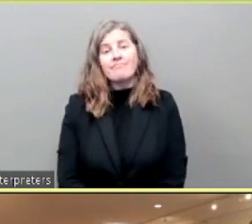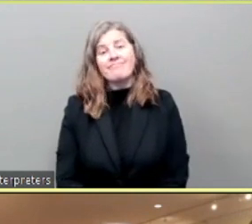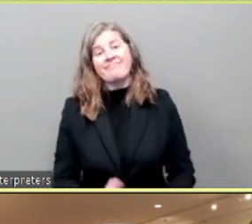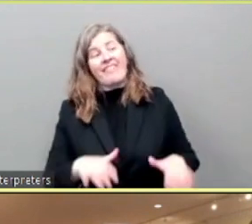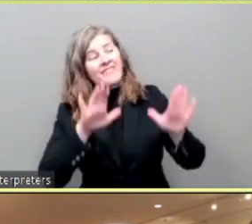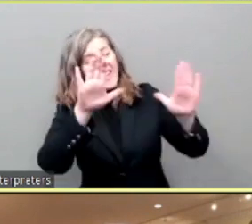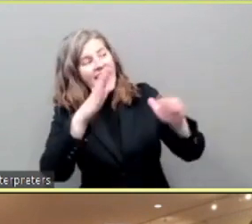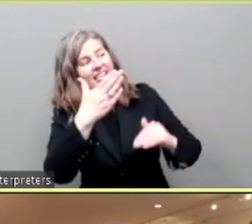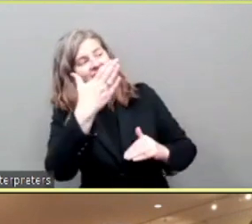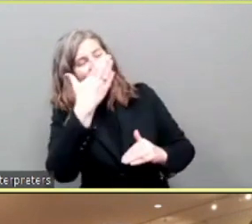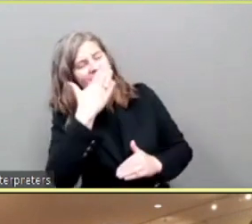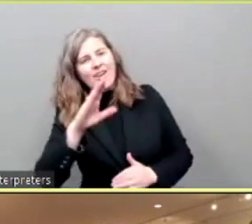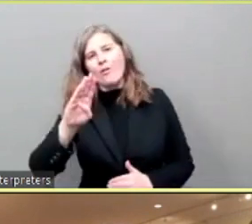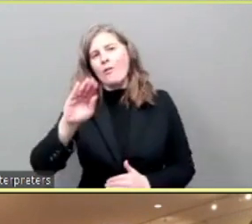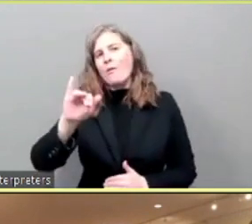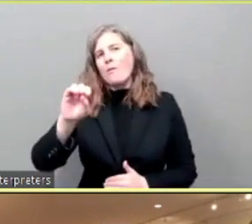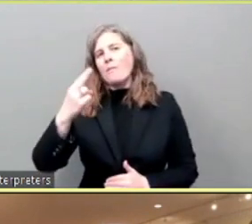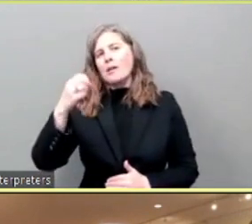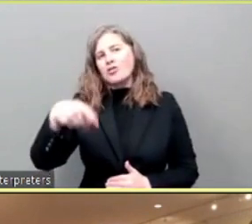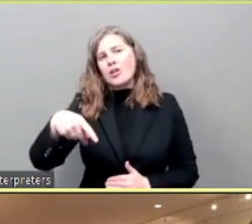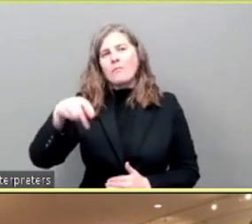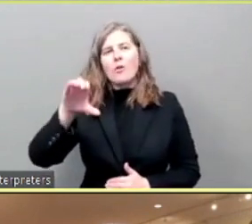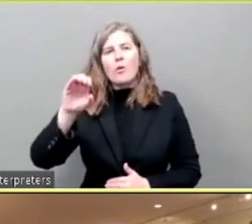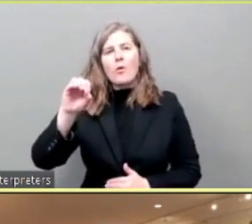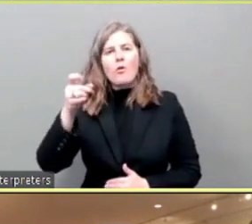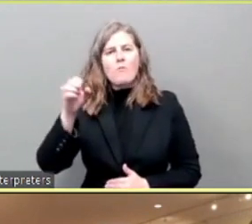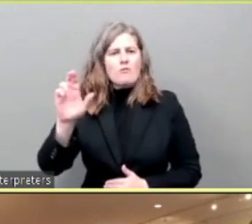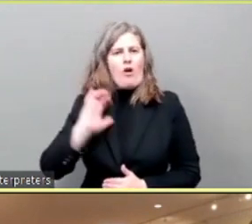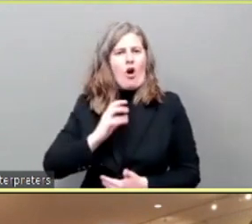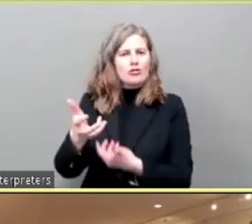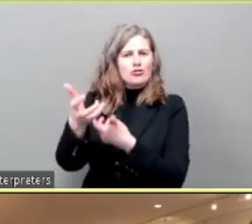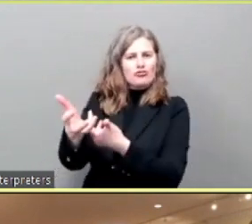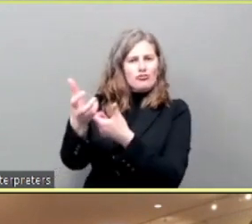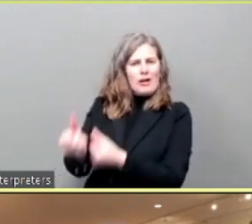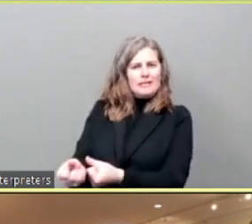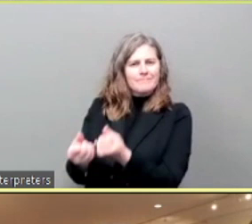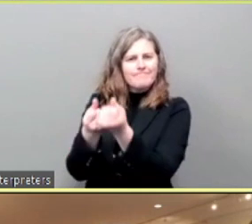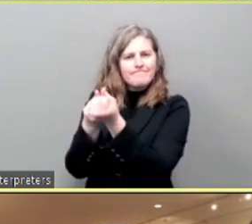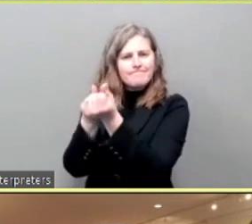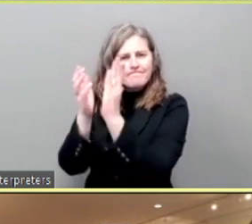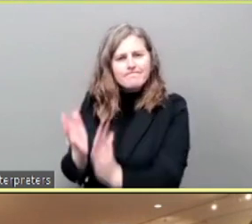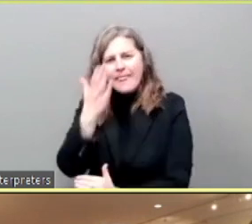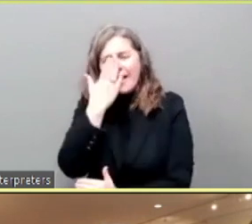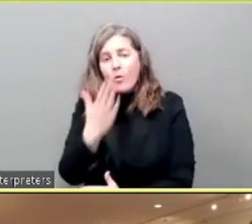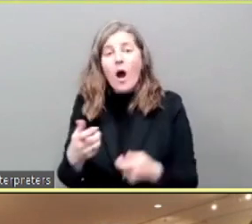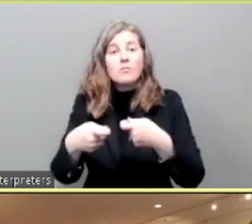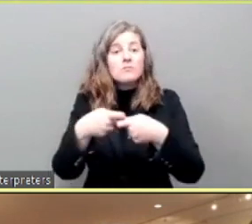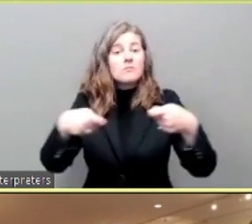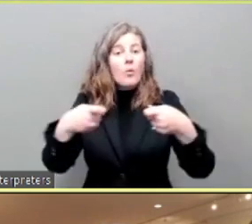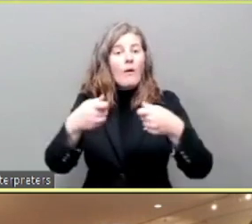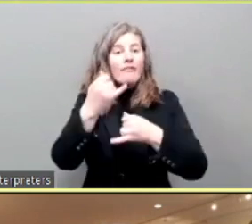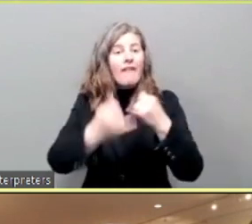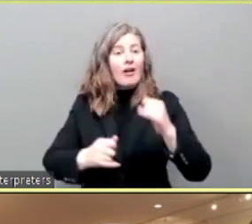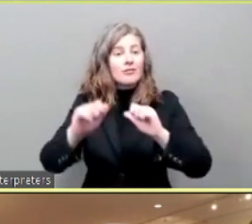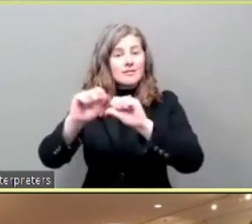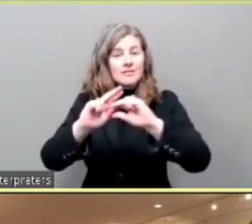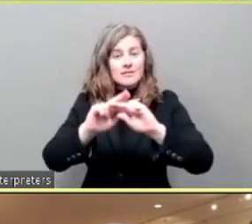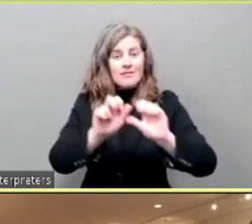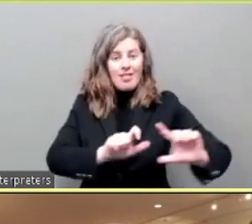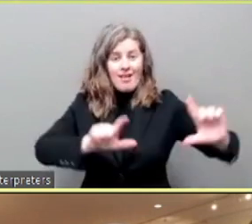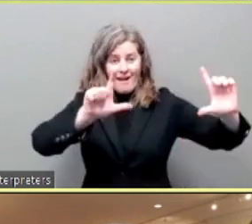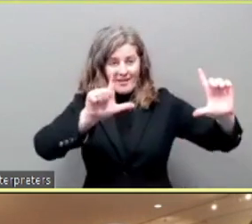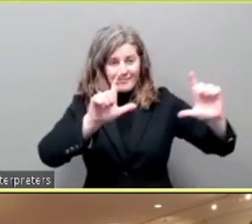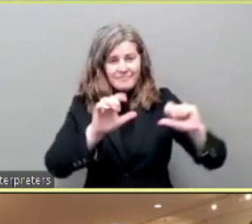Fantastic. Thank you, Bishop Cooper, one of our trusted voices. And I'm going to wrap up there with the final slide. So again, I